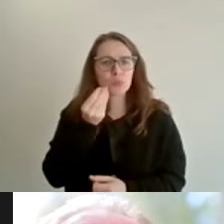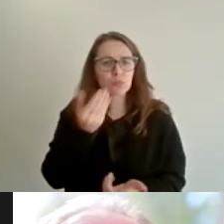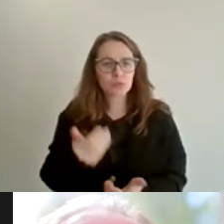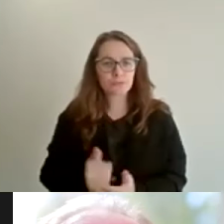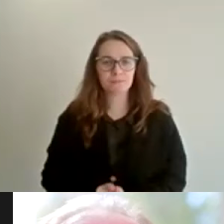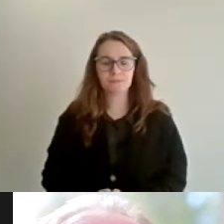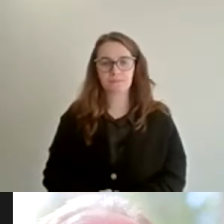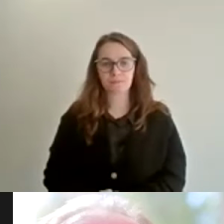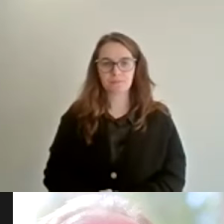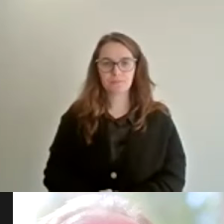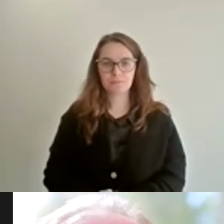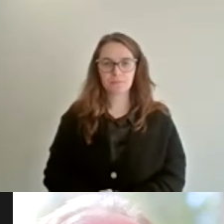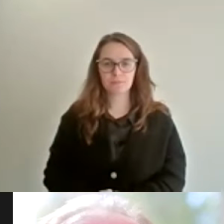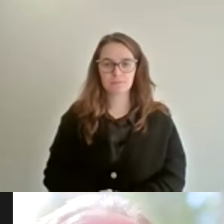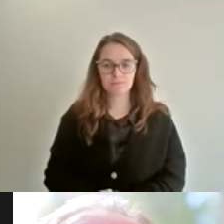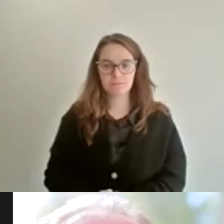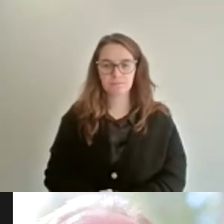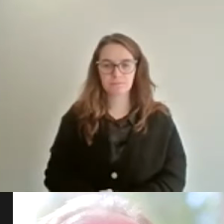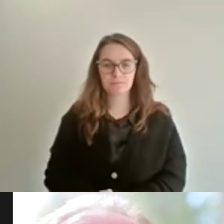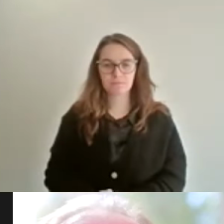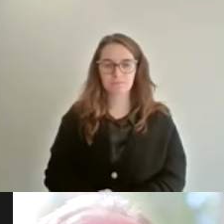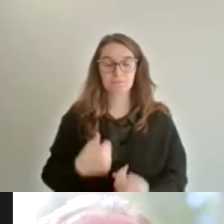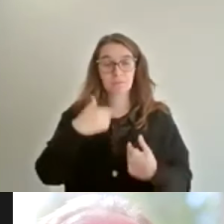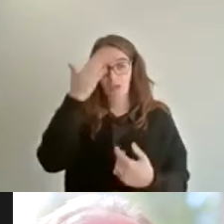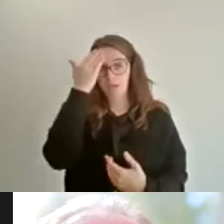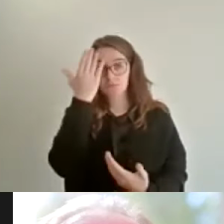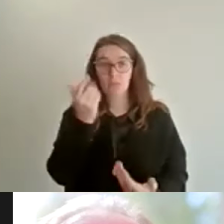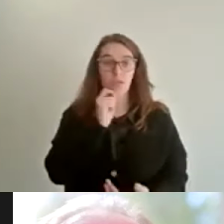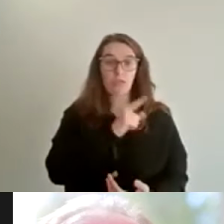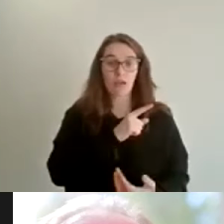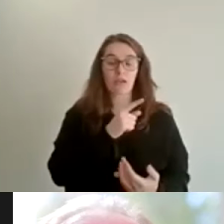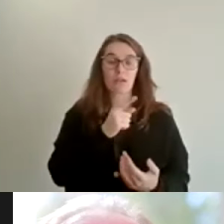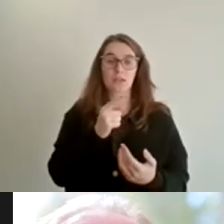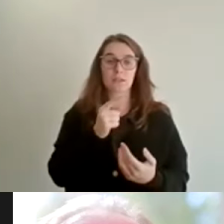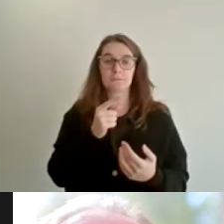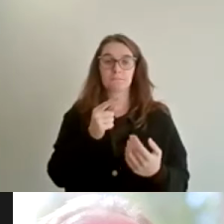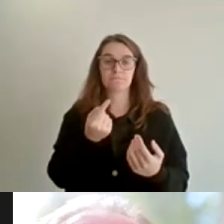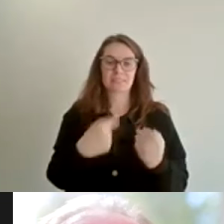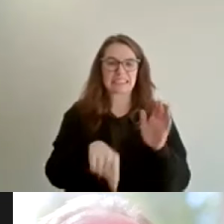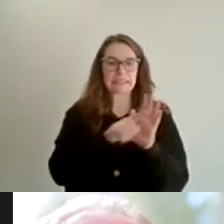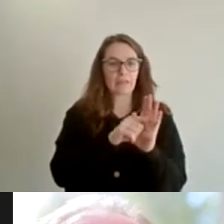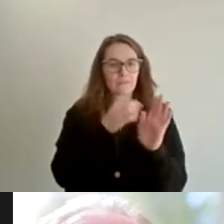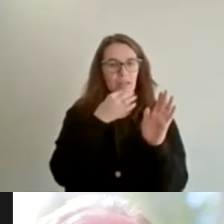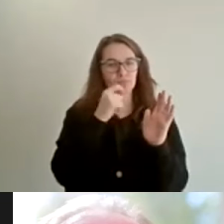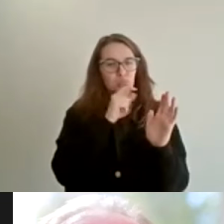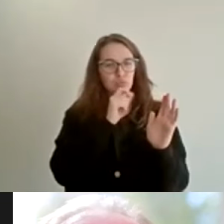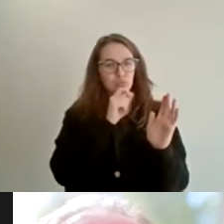I could very well connect to the last sentence. I